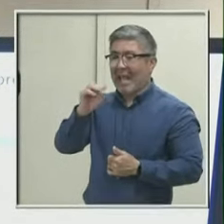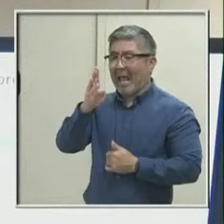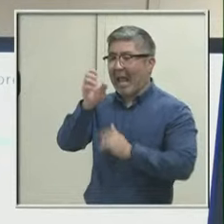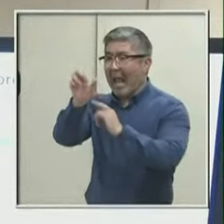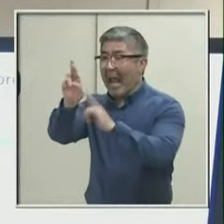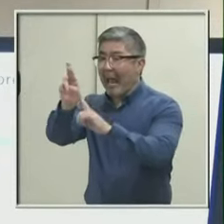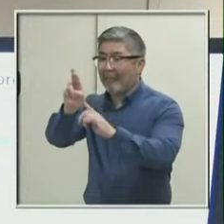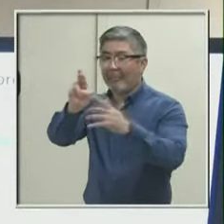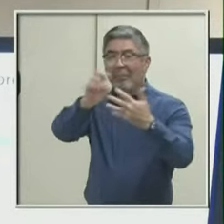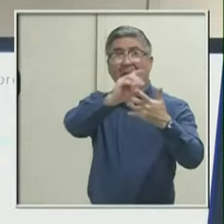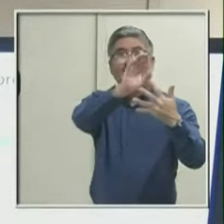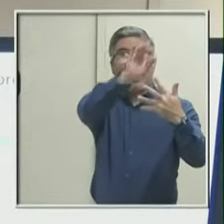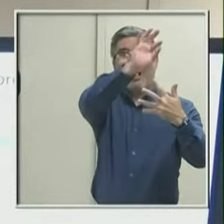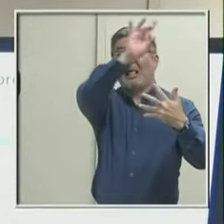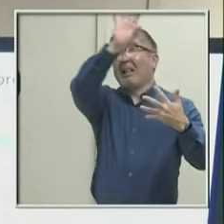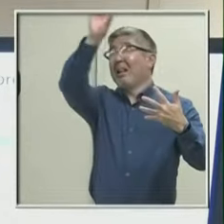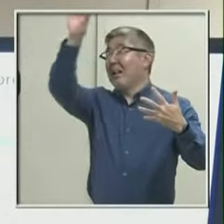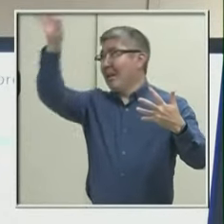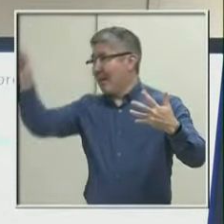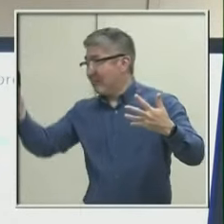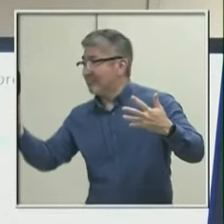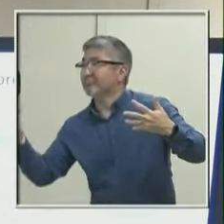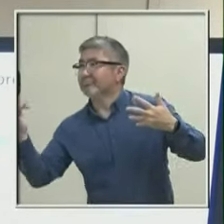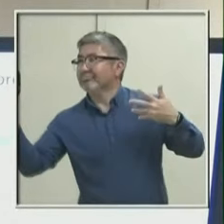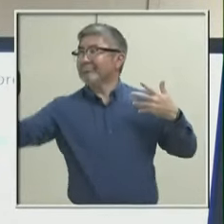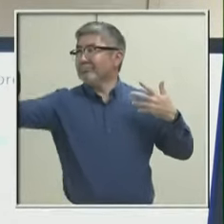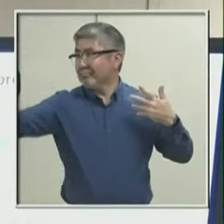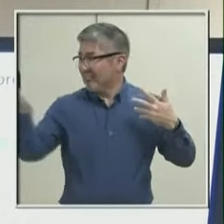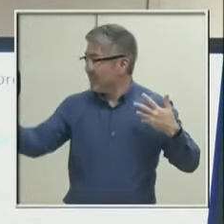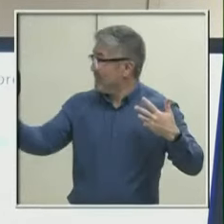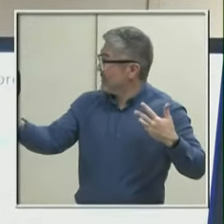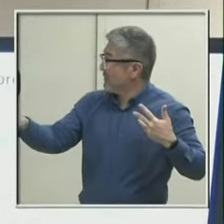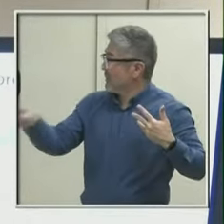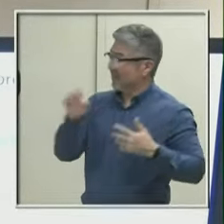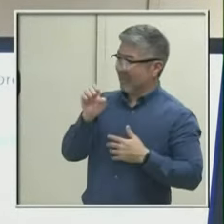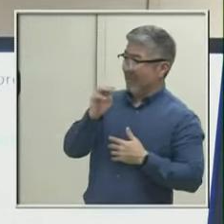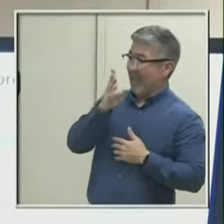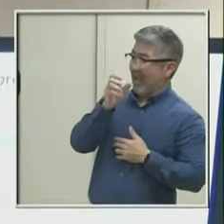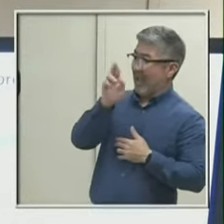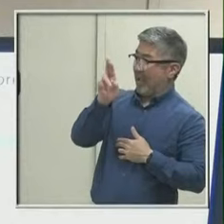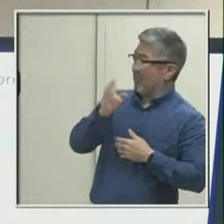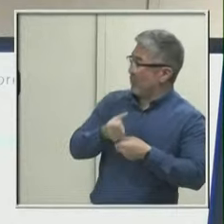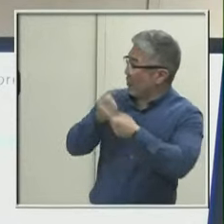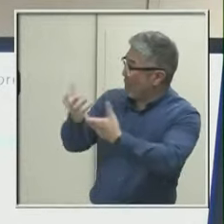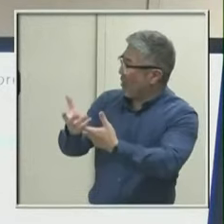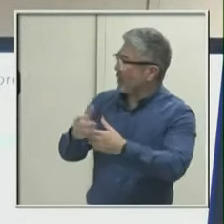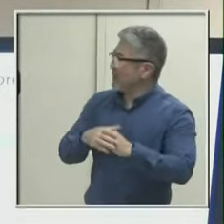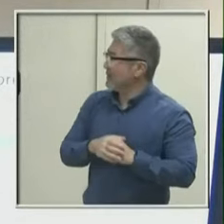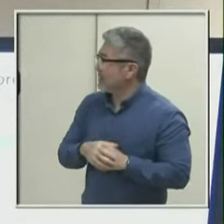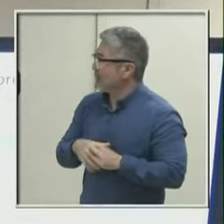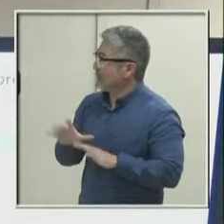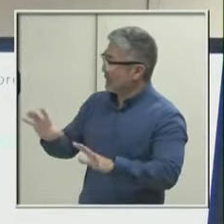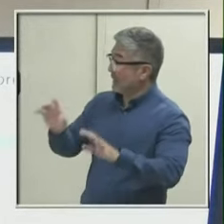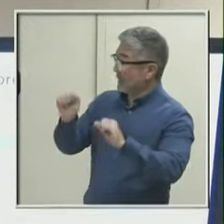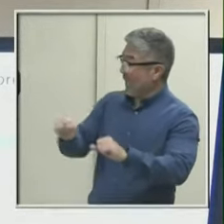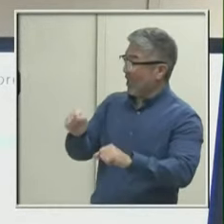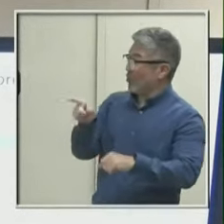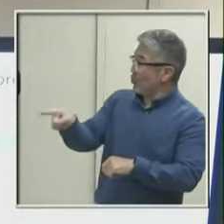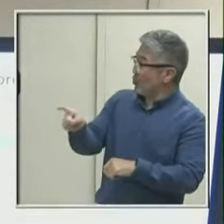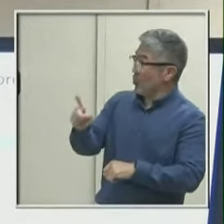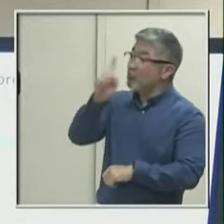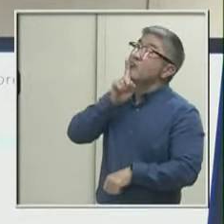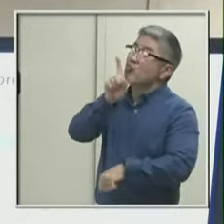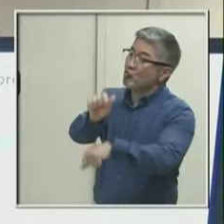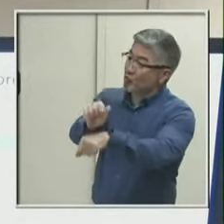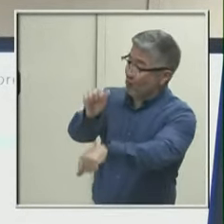spreading, maybe causing the fire to spread. So can you unequivocally say there